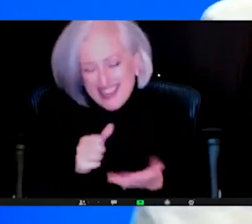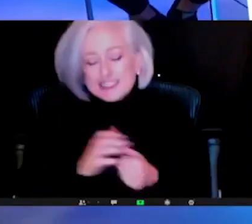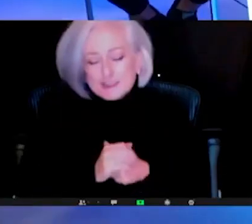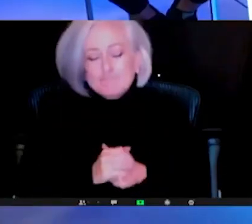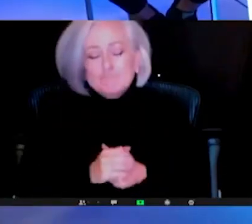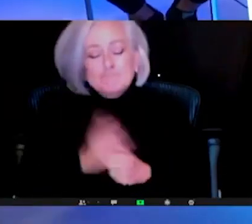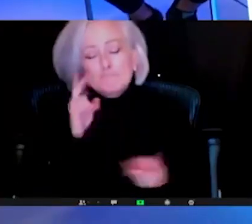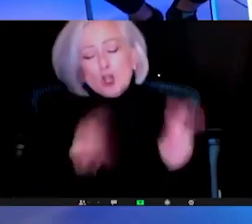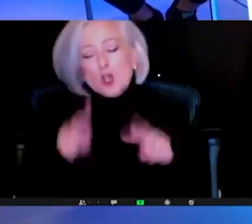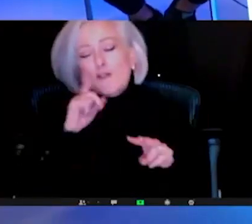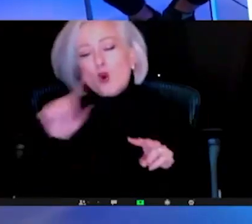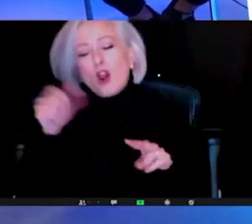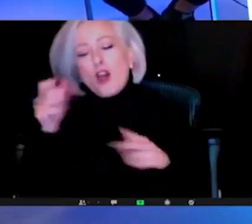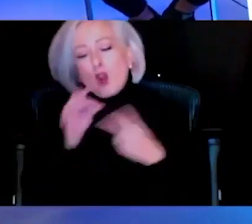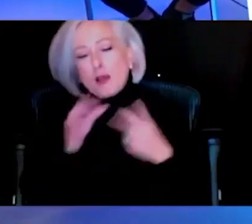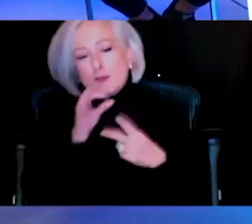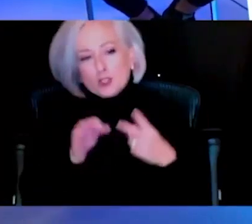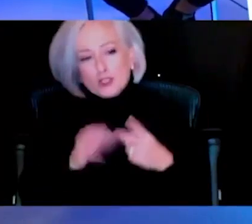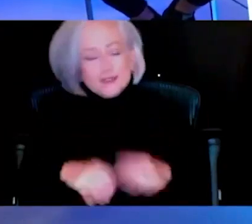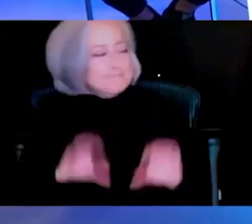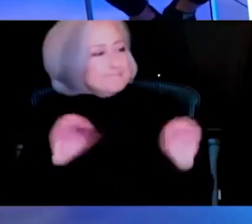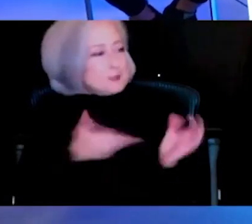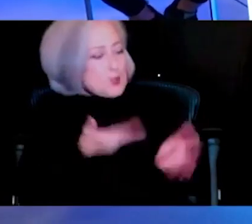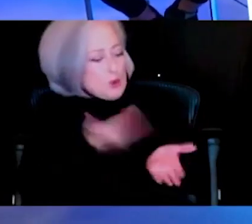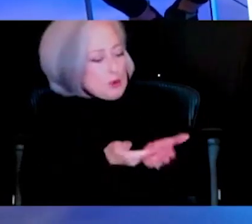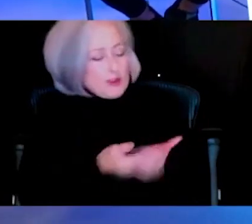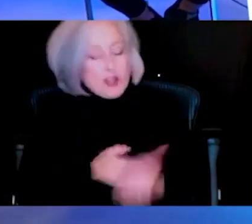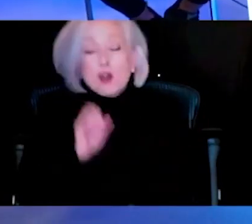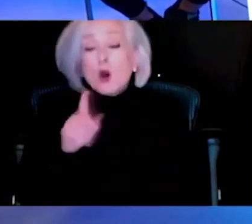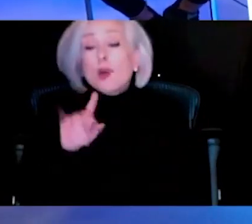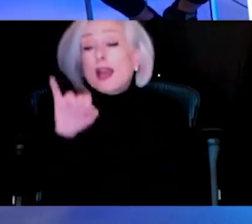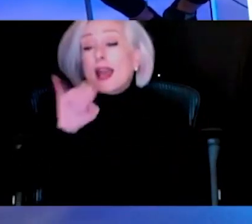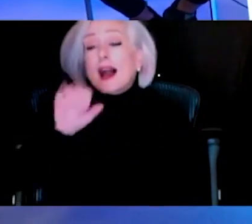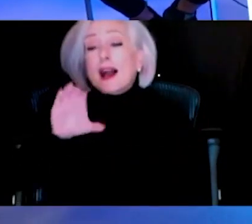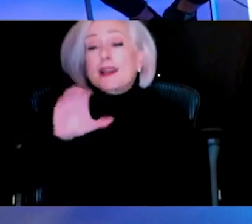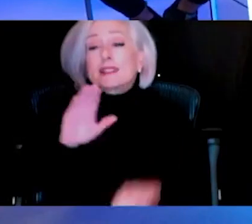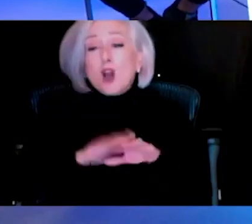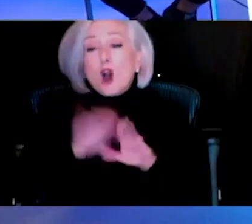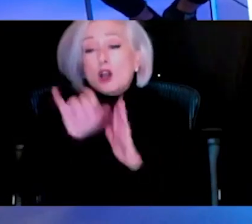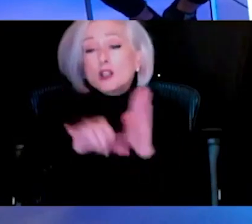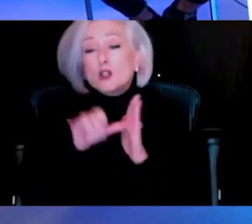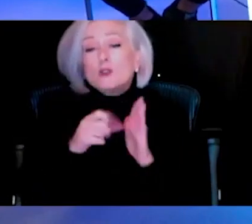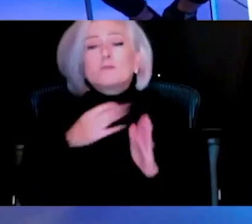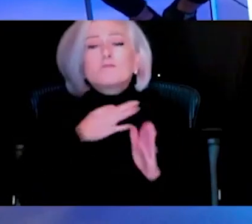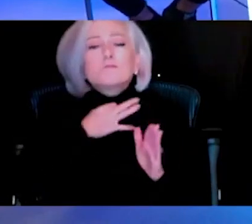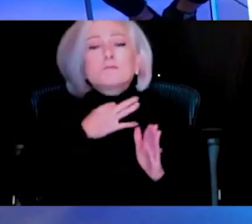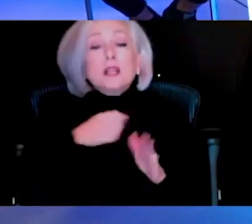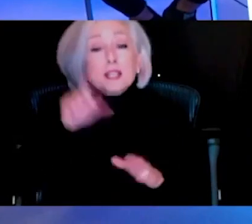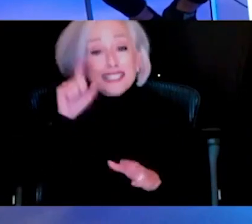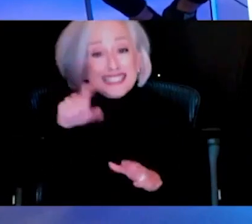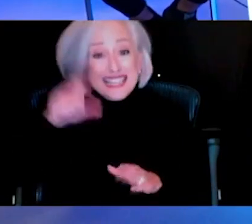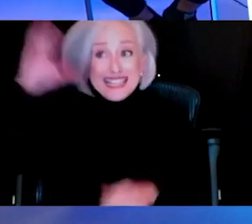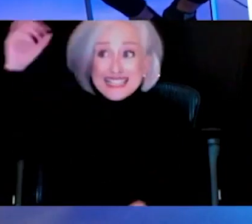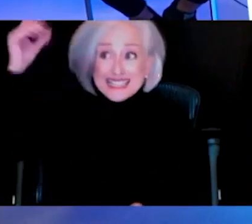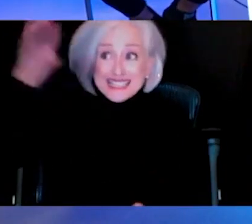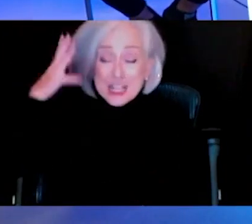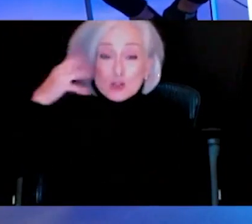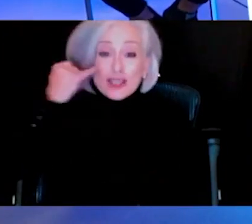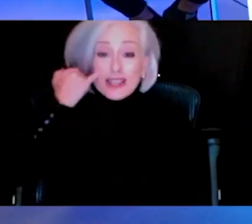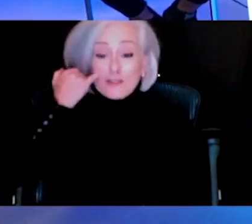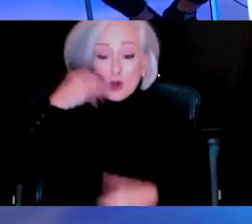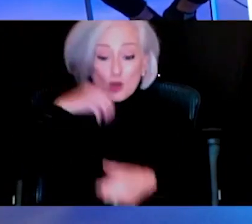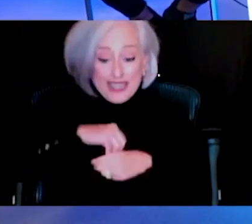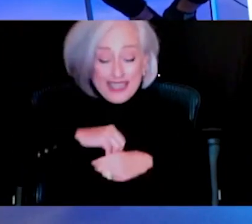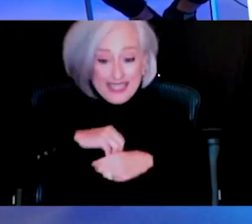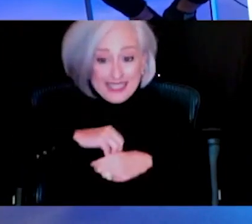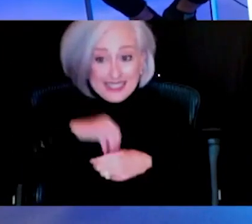yeah, nothing proven, if you will. Okay, so Isaac on YouTube, curious, do we need sunscreen if we are indoors maybe work in